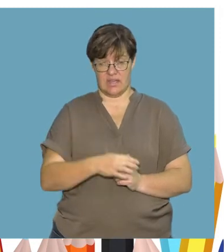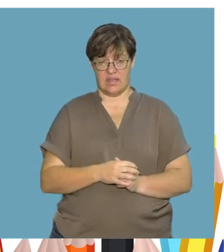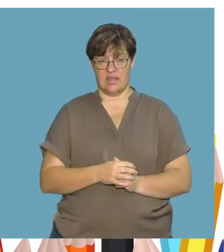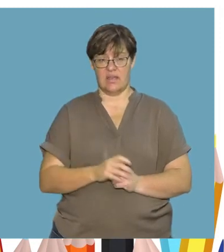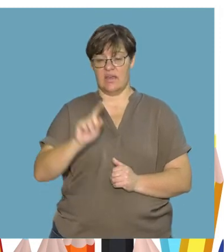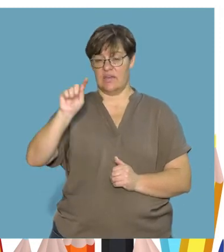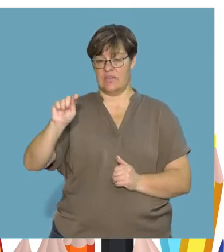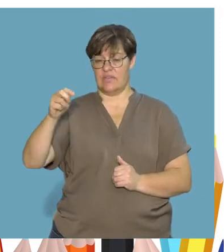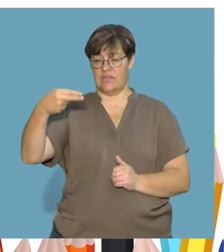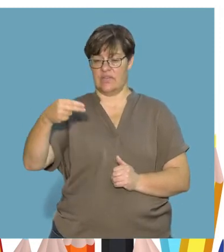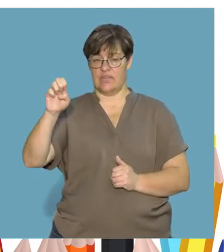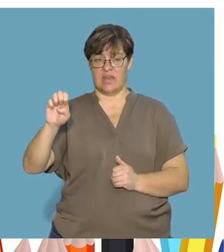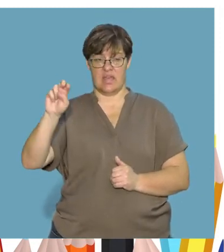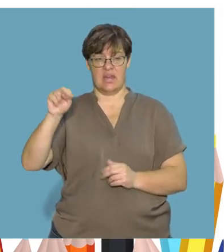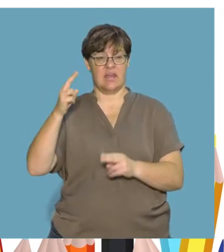in, then,